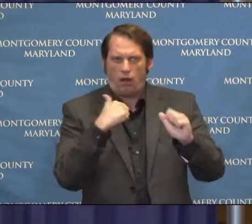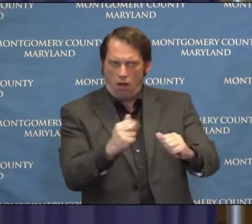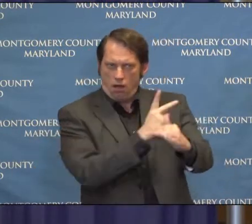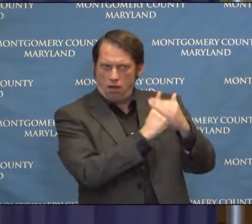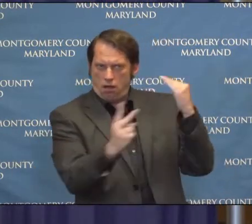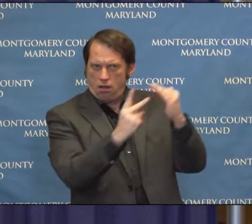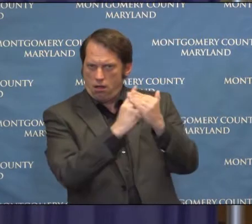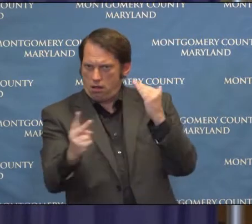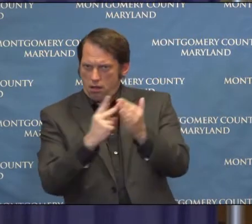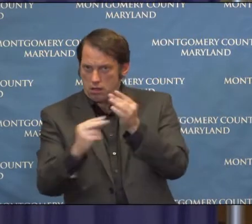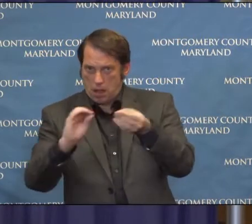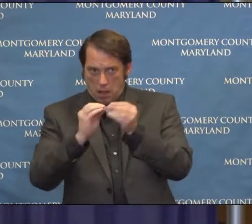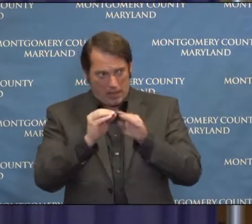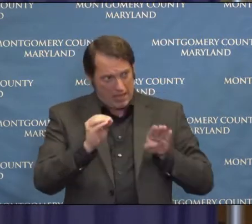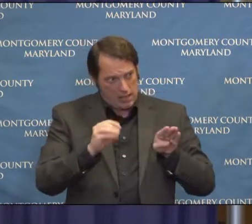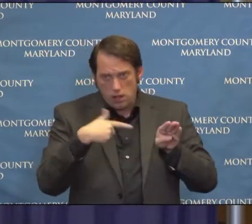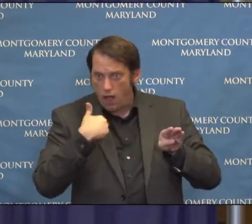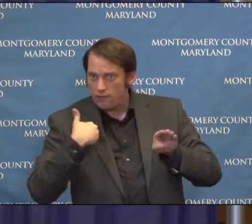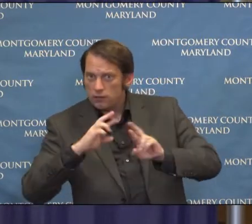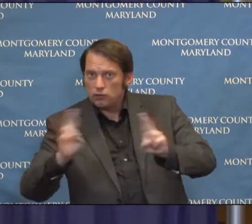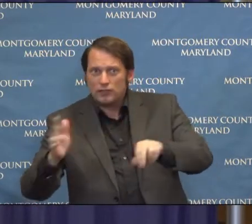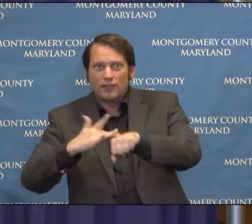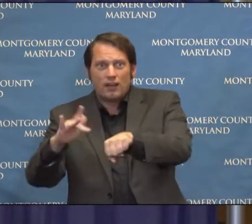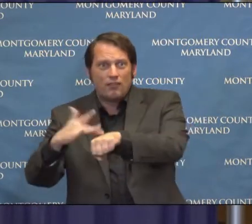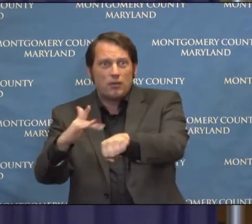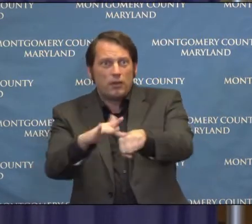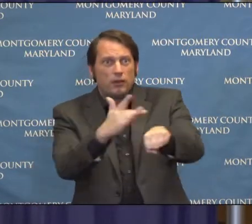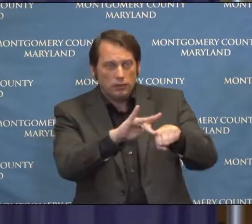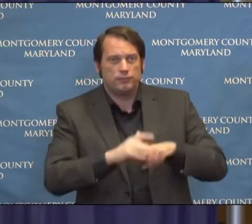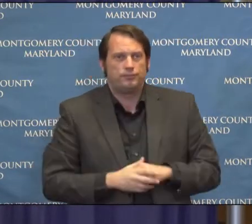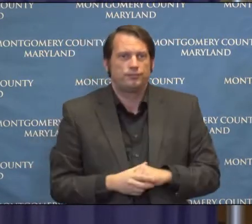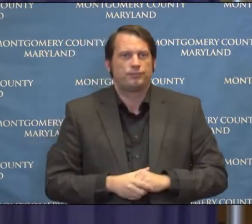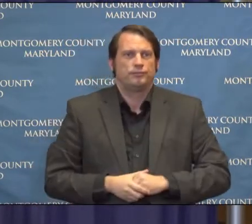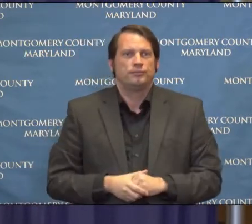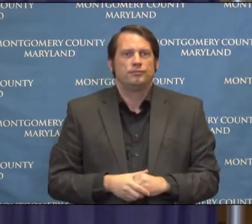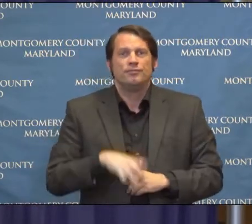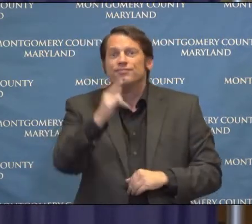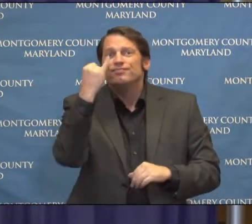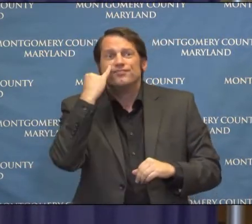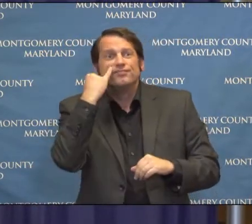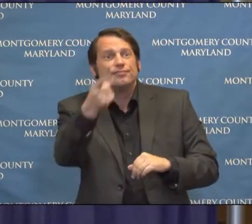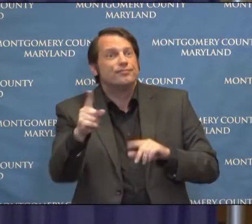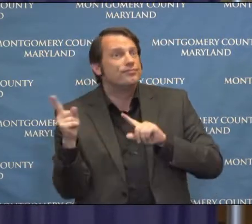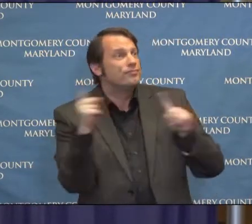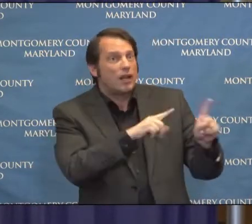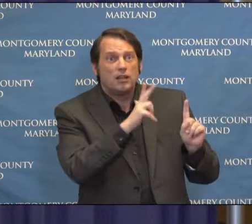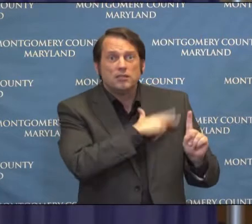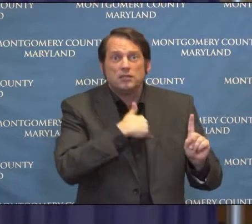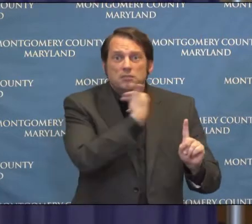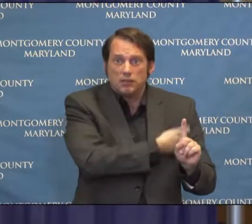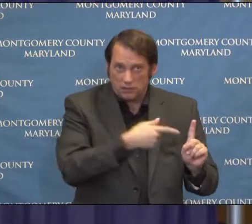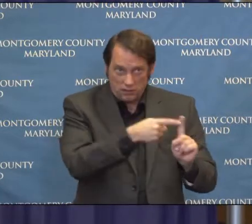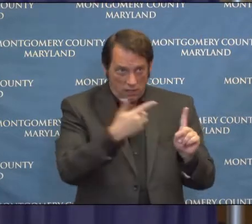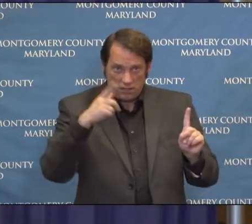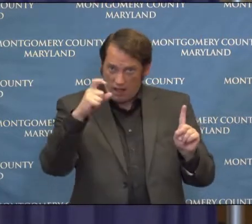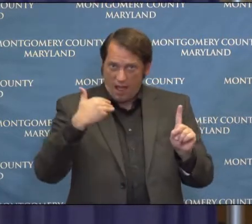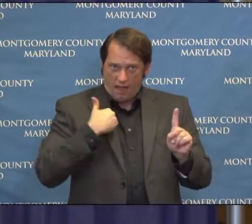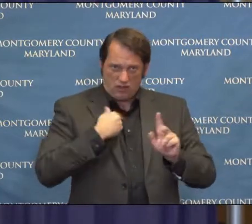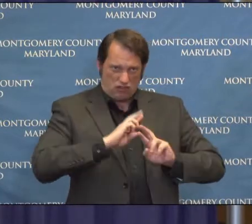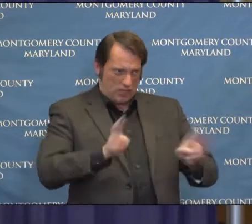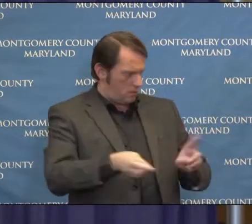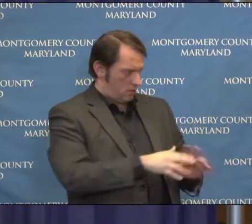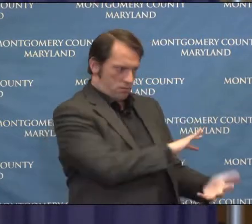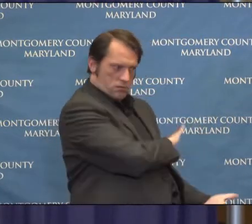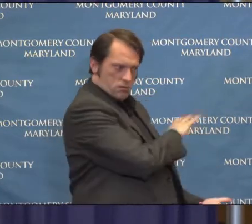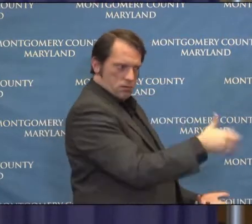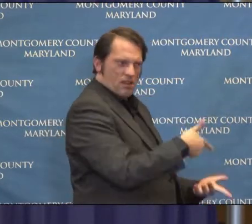setting, making sure that we have the adequate provisions to provide critical care and intensive care to those who are our sicker patients. I'm